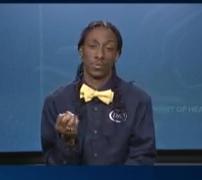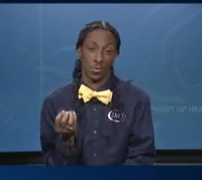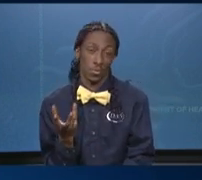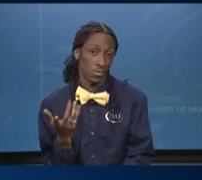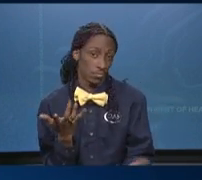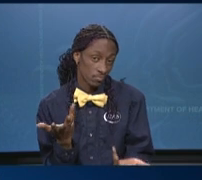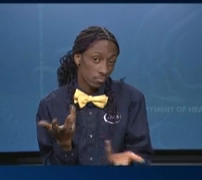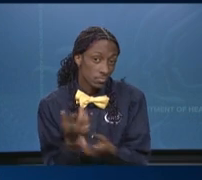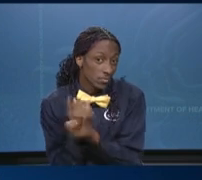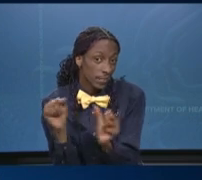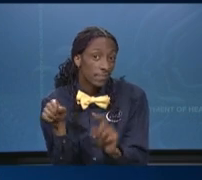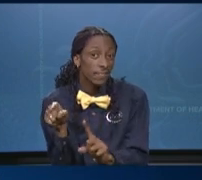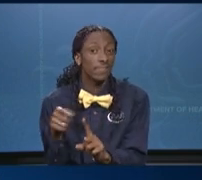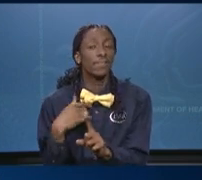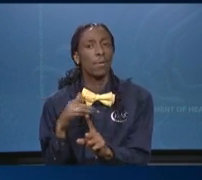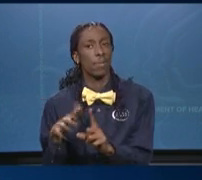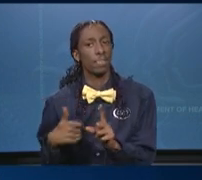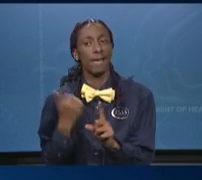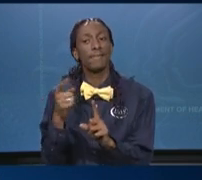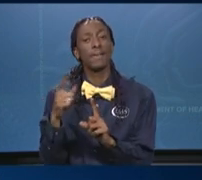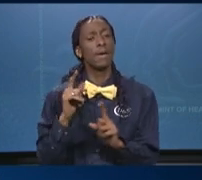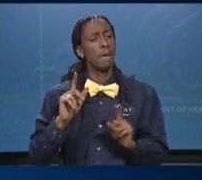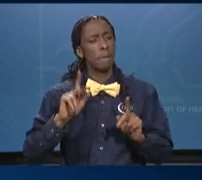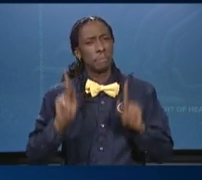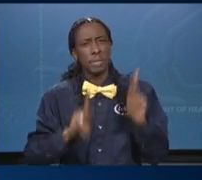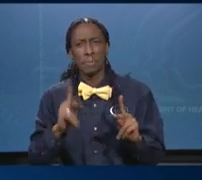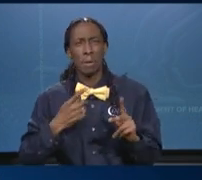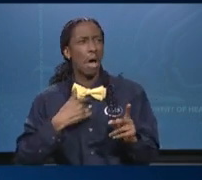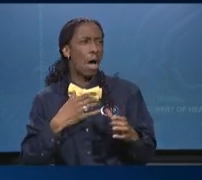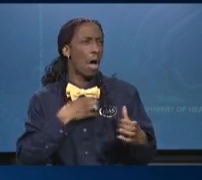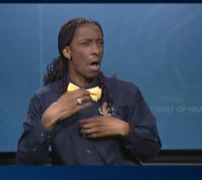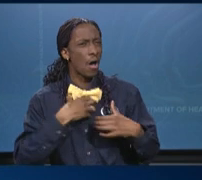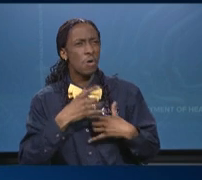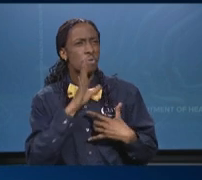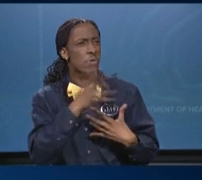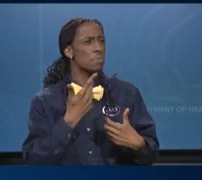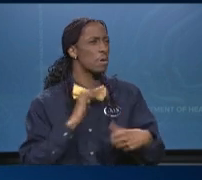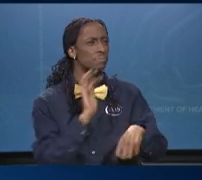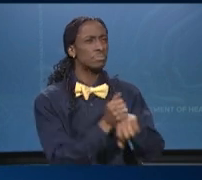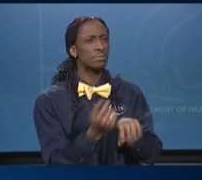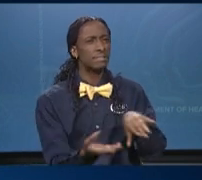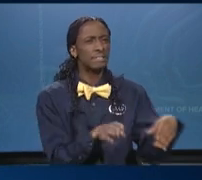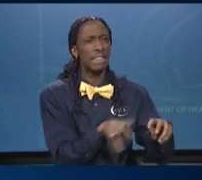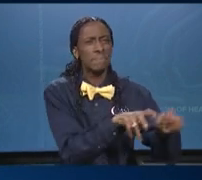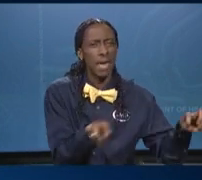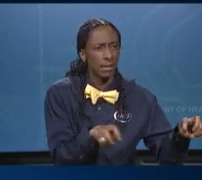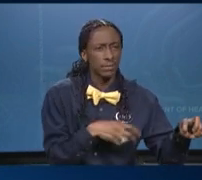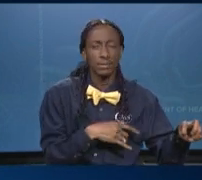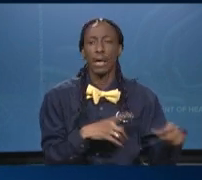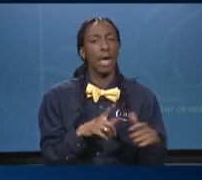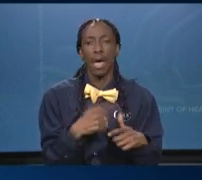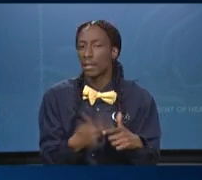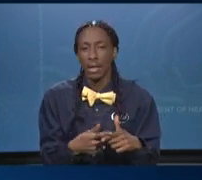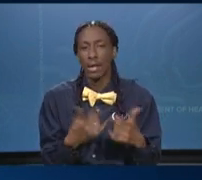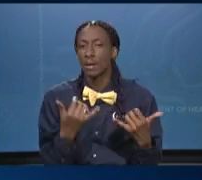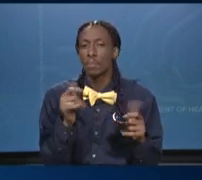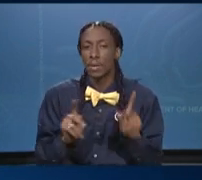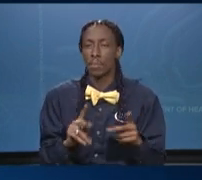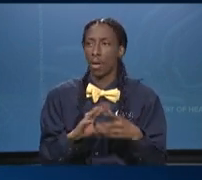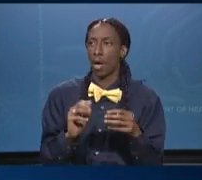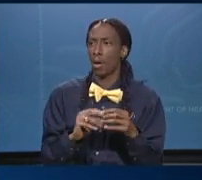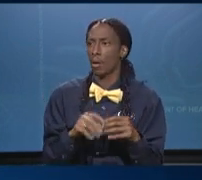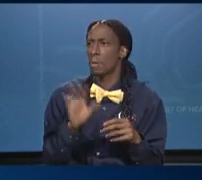We went from people claiming that we were instituting death panels to people claiming that the Affordable Care Act saved their lives.